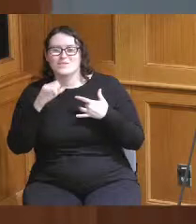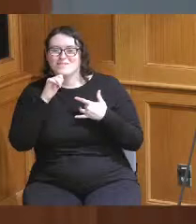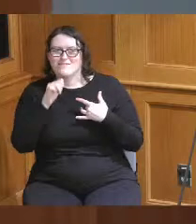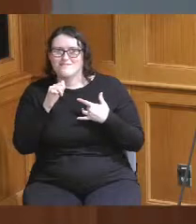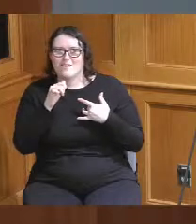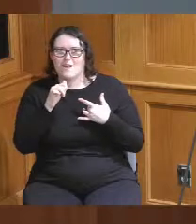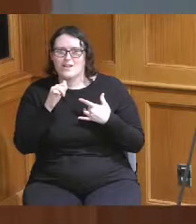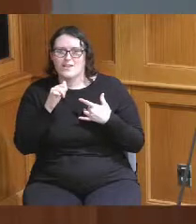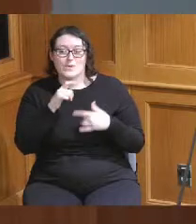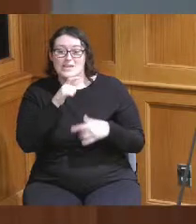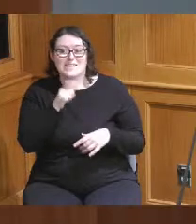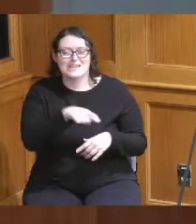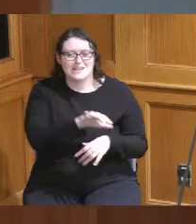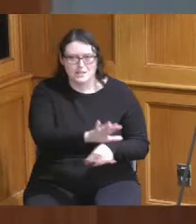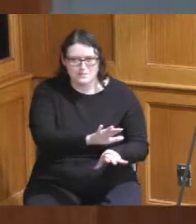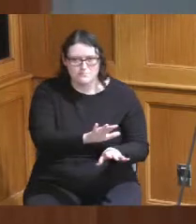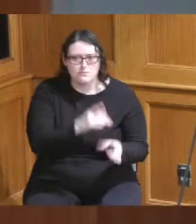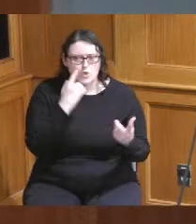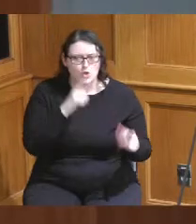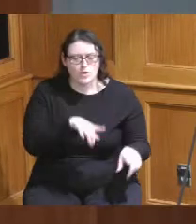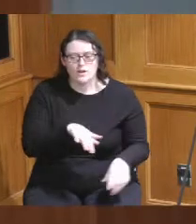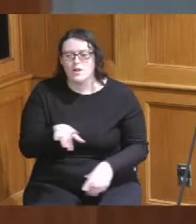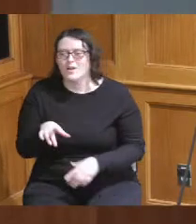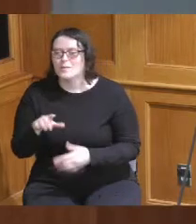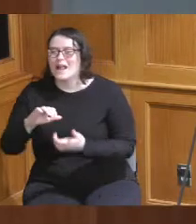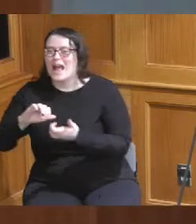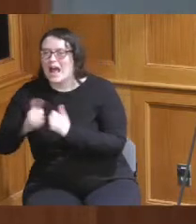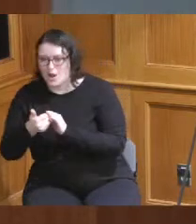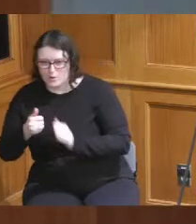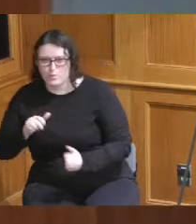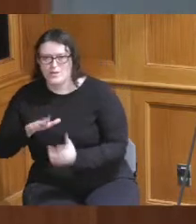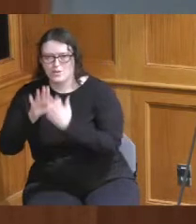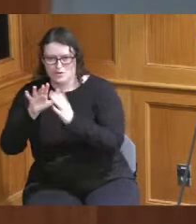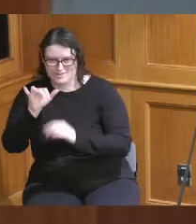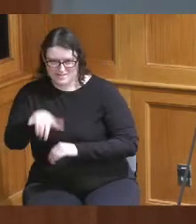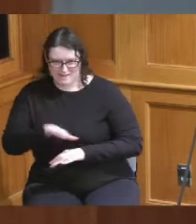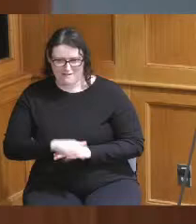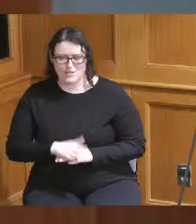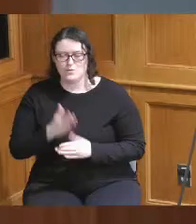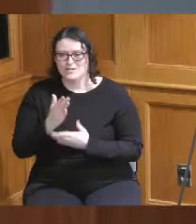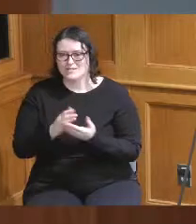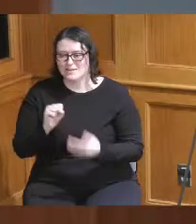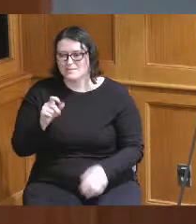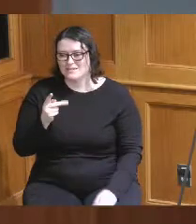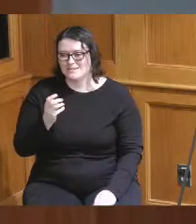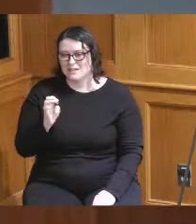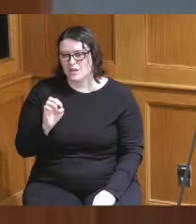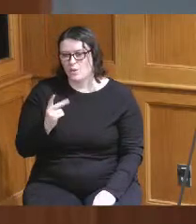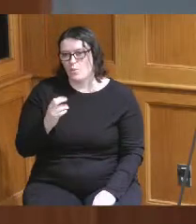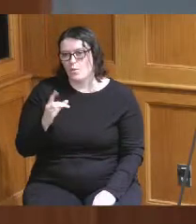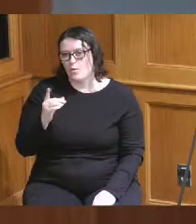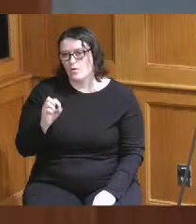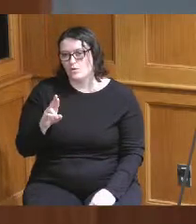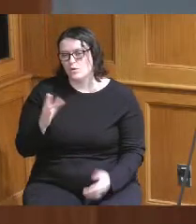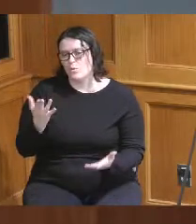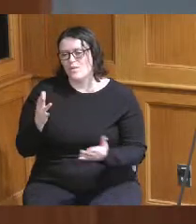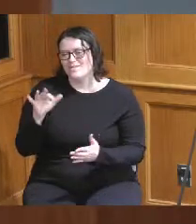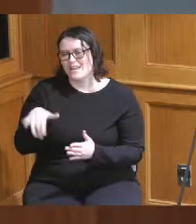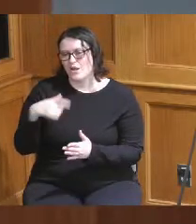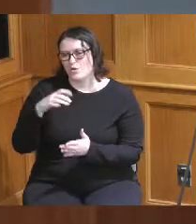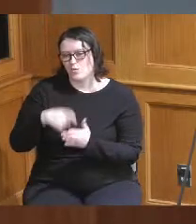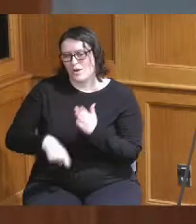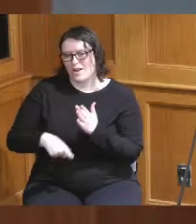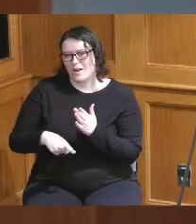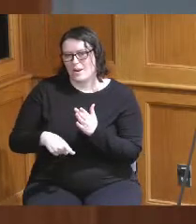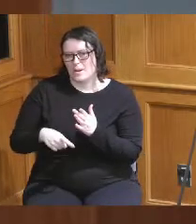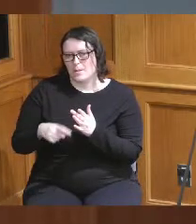forward. Specifically, there were some stakeholders that wanted exactly what would a credit program look like, and they couldn't support that